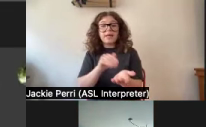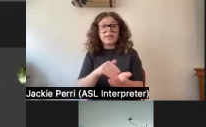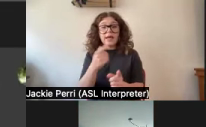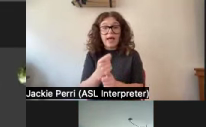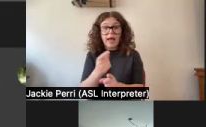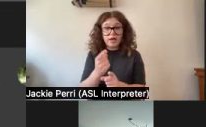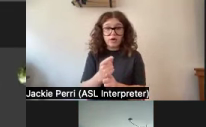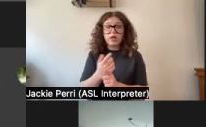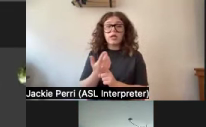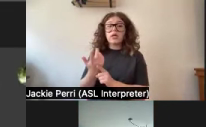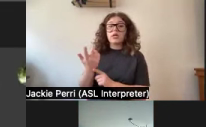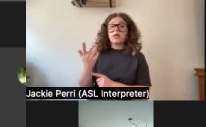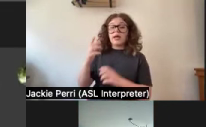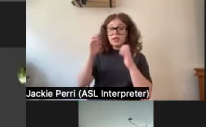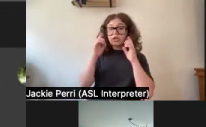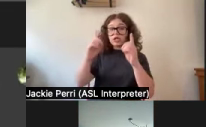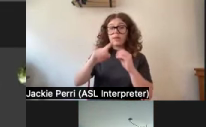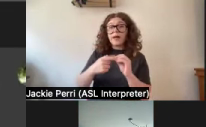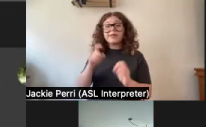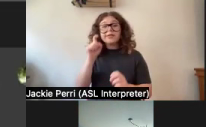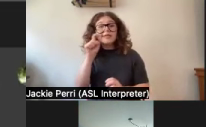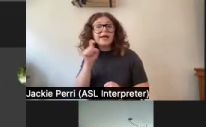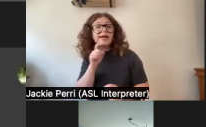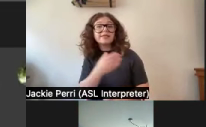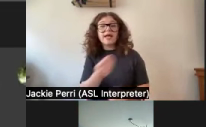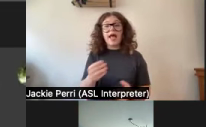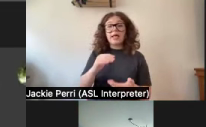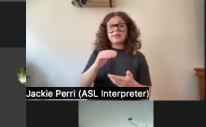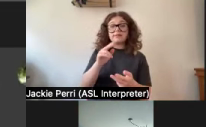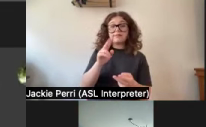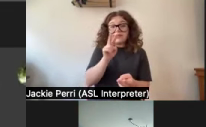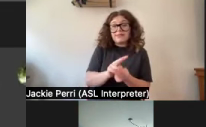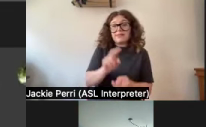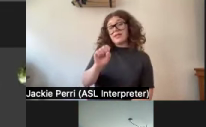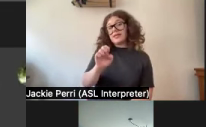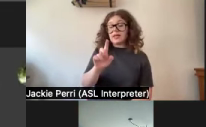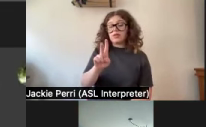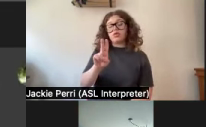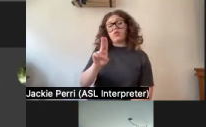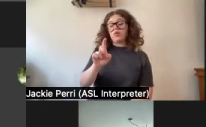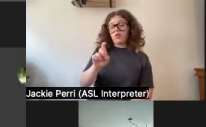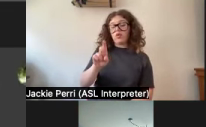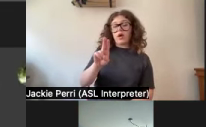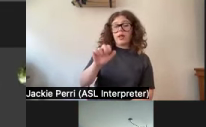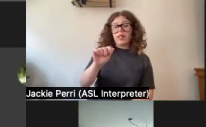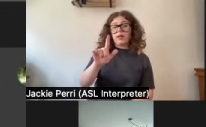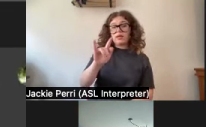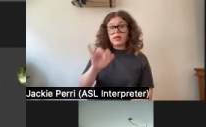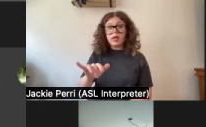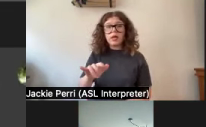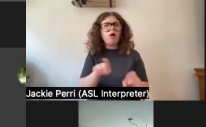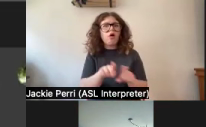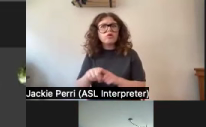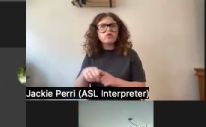It also includes information about how you practice consent. And it's also about how do you